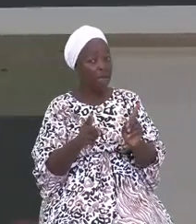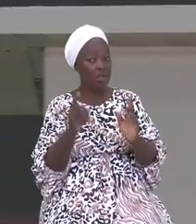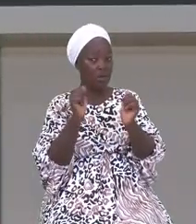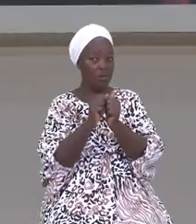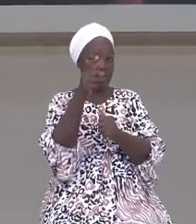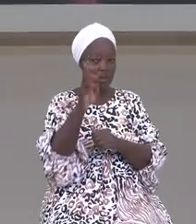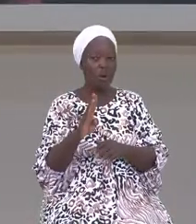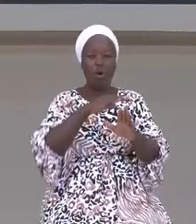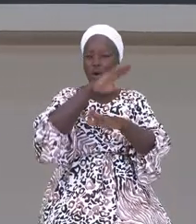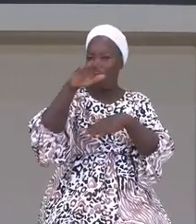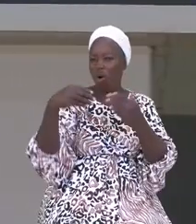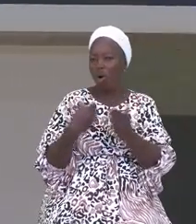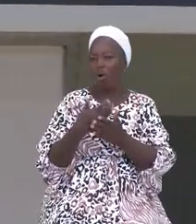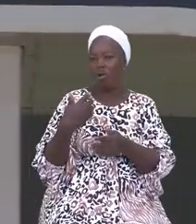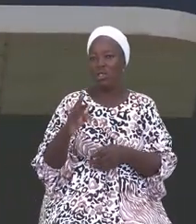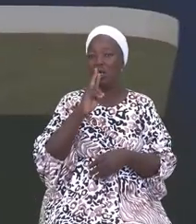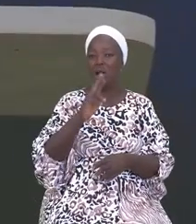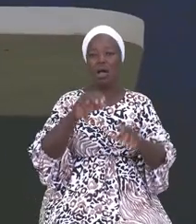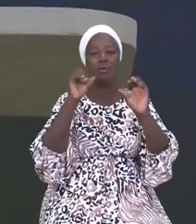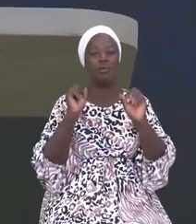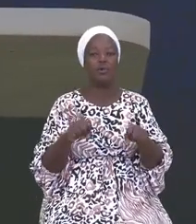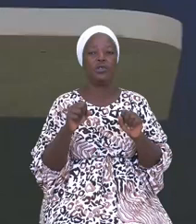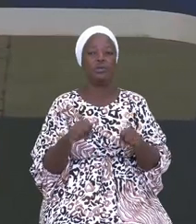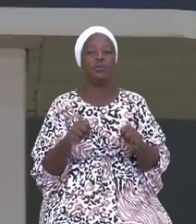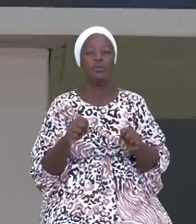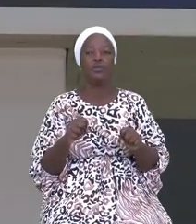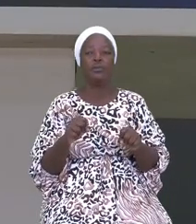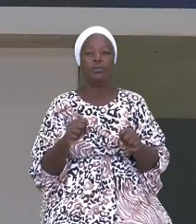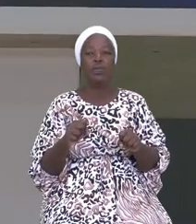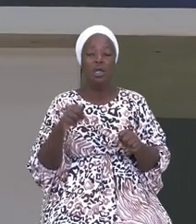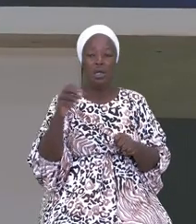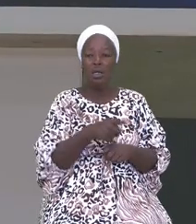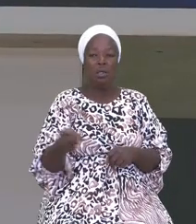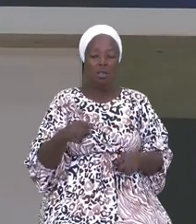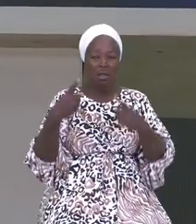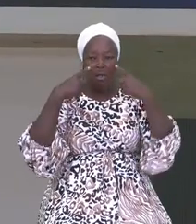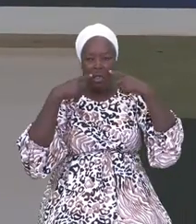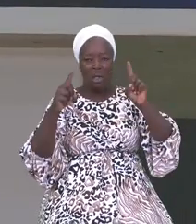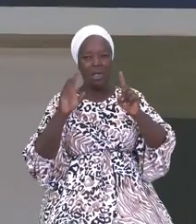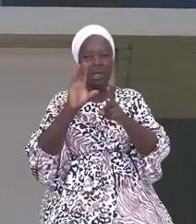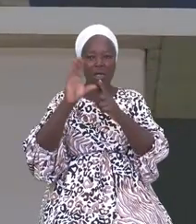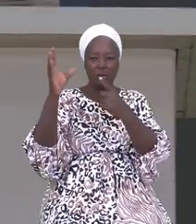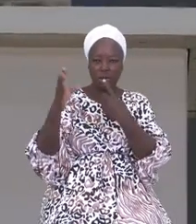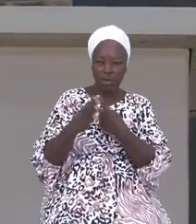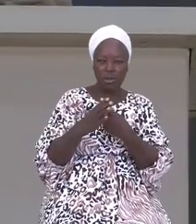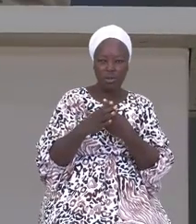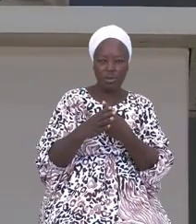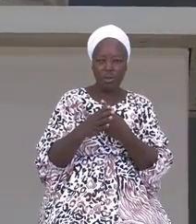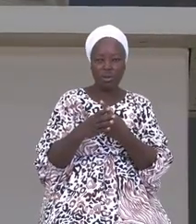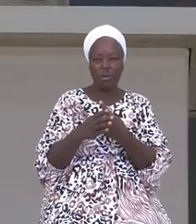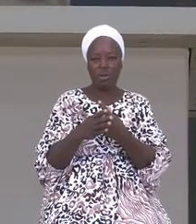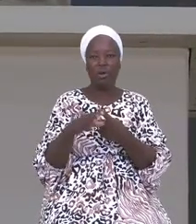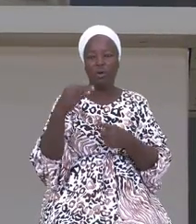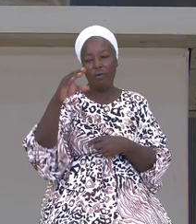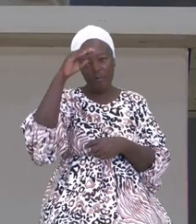God, all things are possible. The declared condition of man, unaided